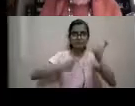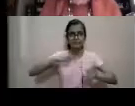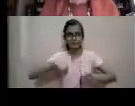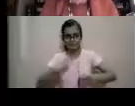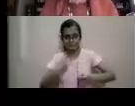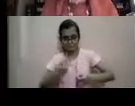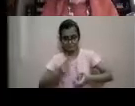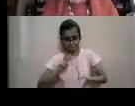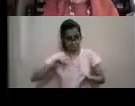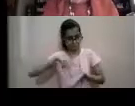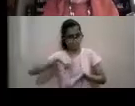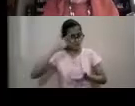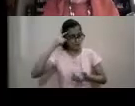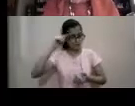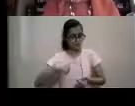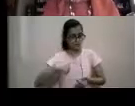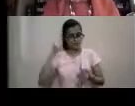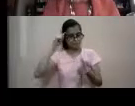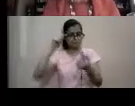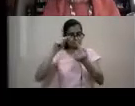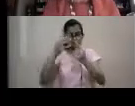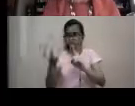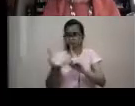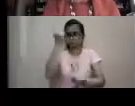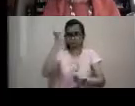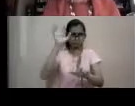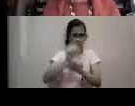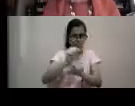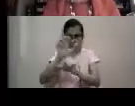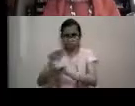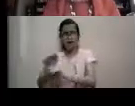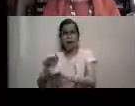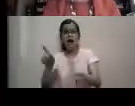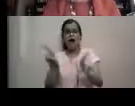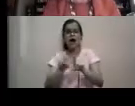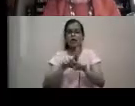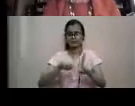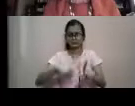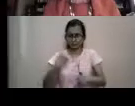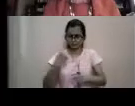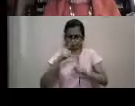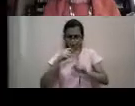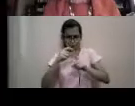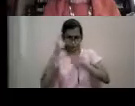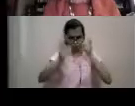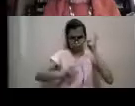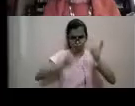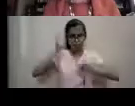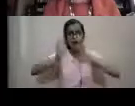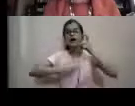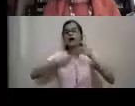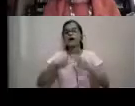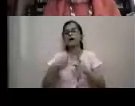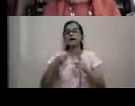as self-determination. And it's exemplified in the independent living movement,